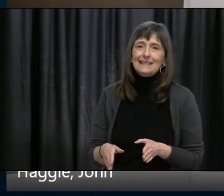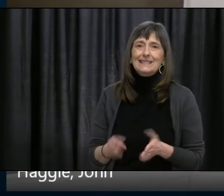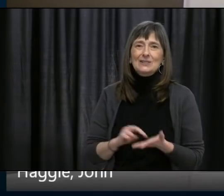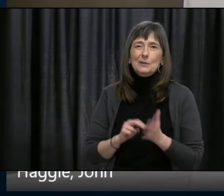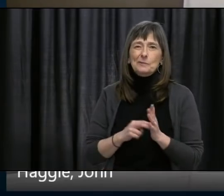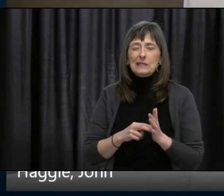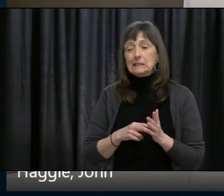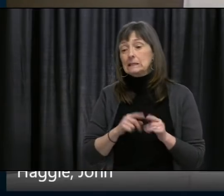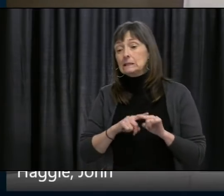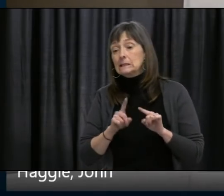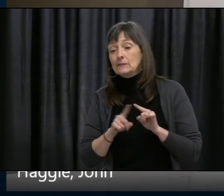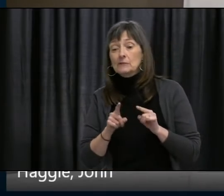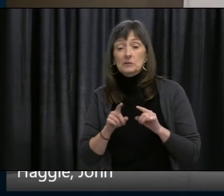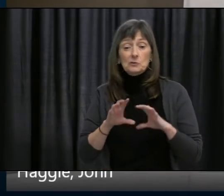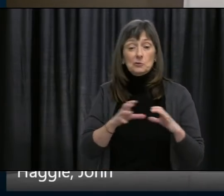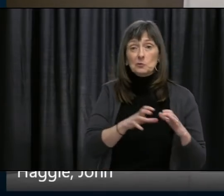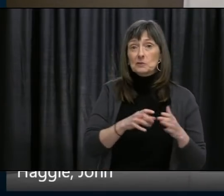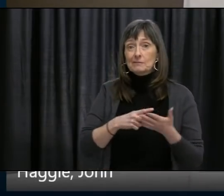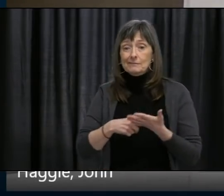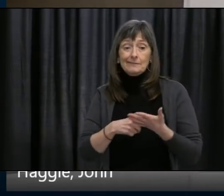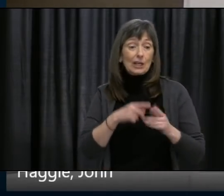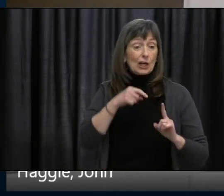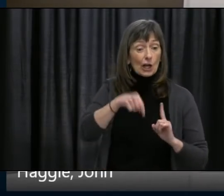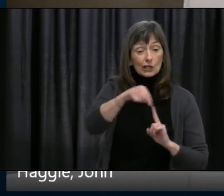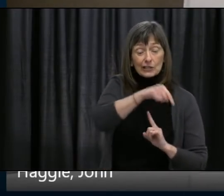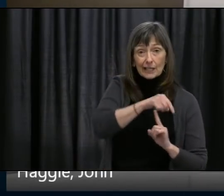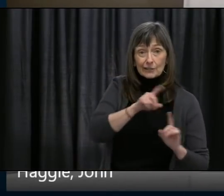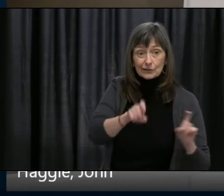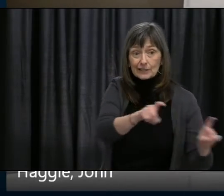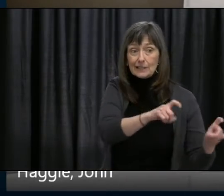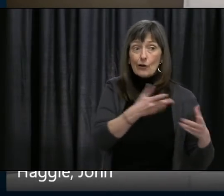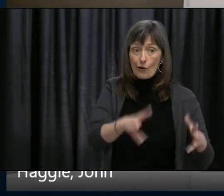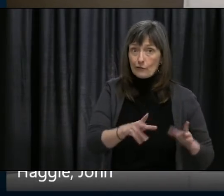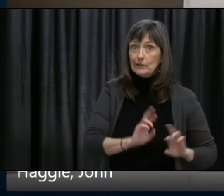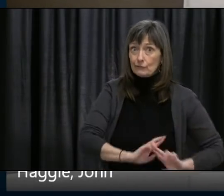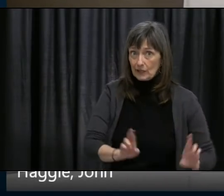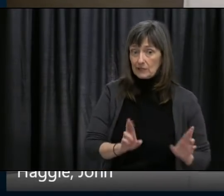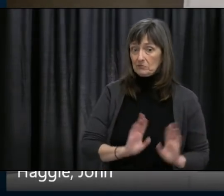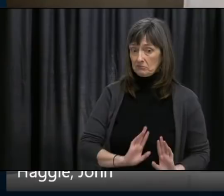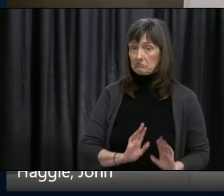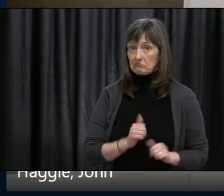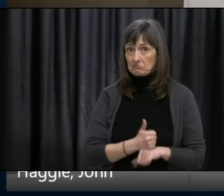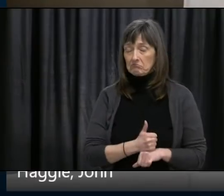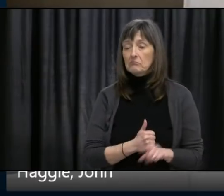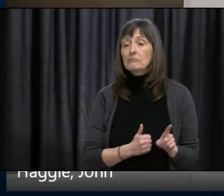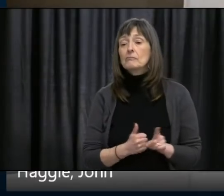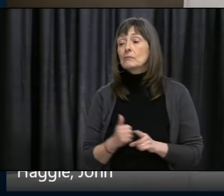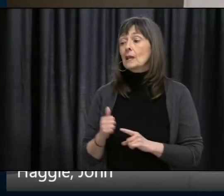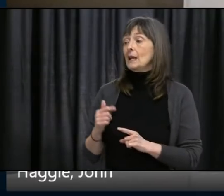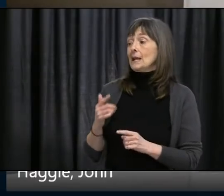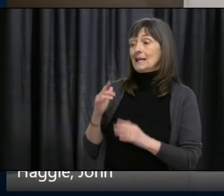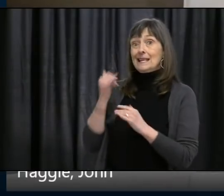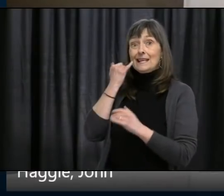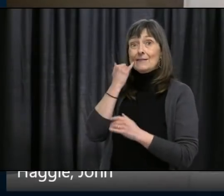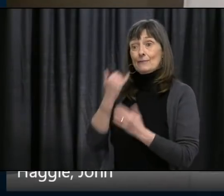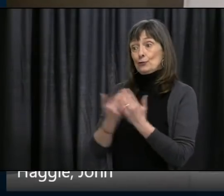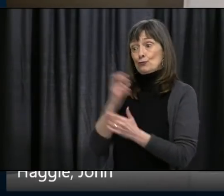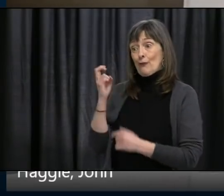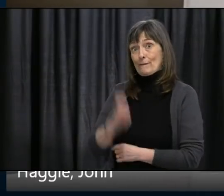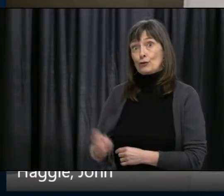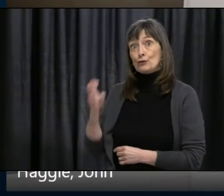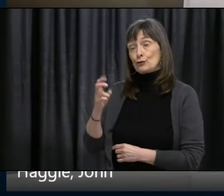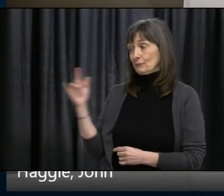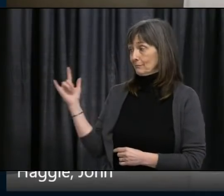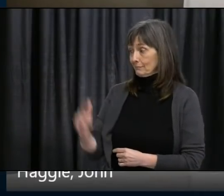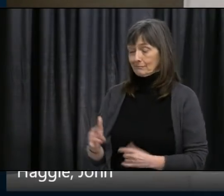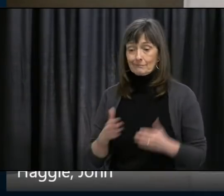times for different elements of that. Contact tracing is already in place. Points of entry control may need to be